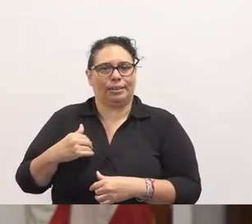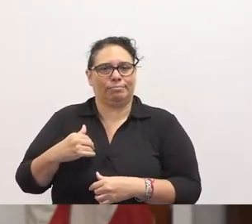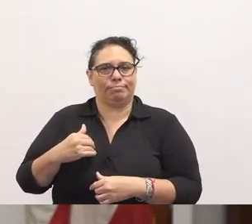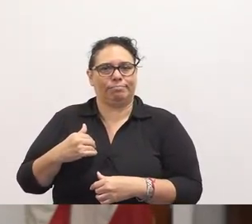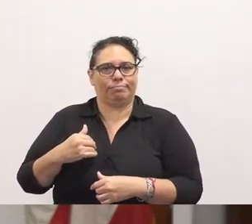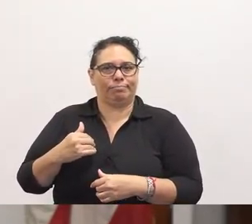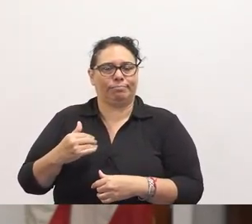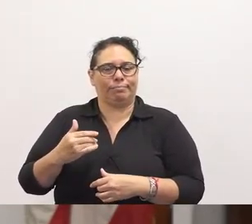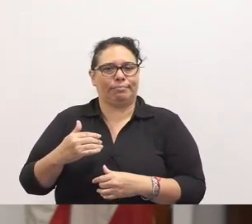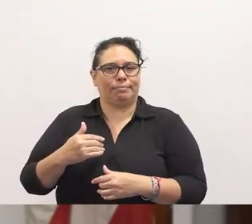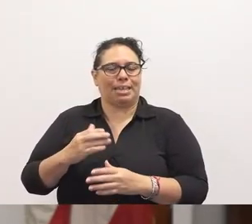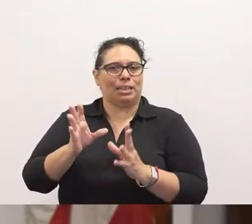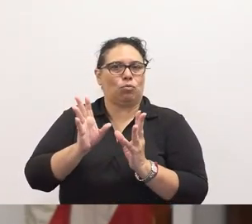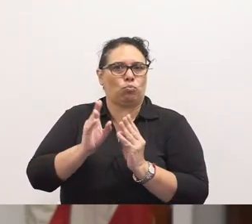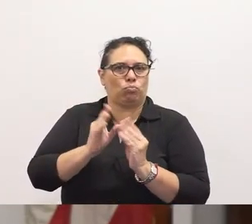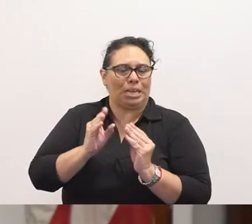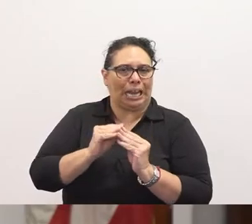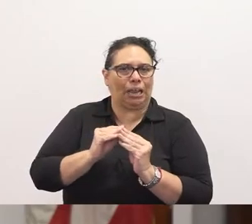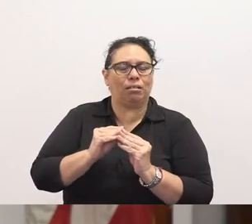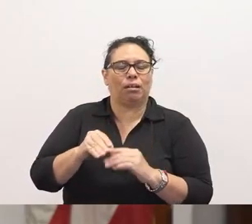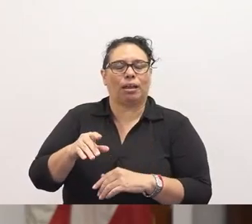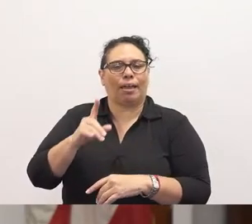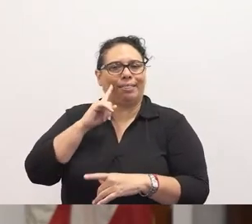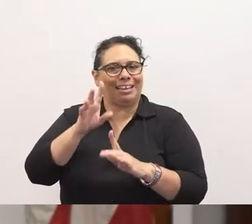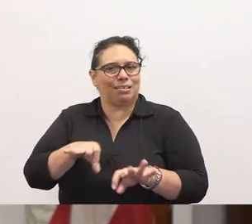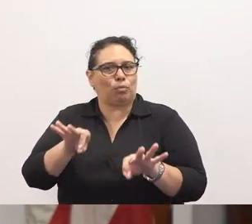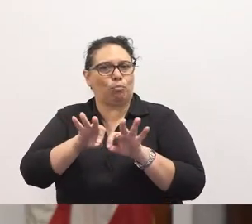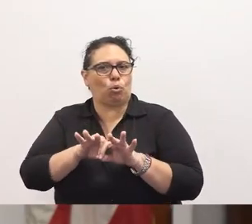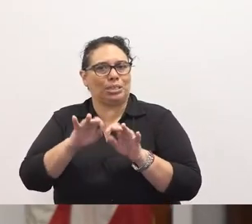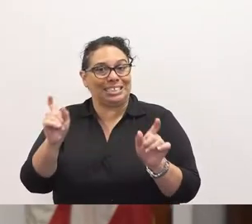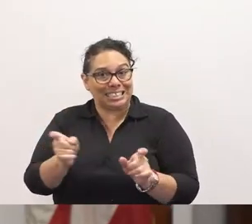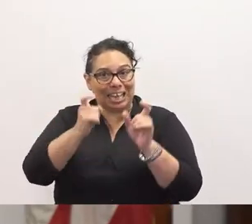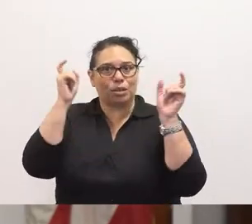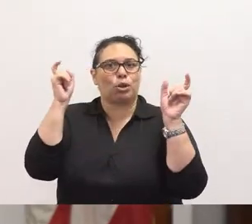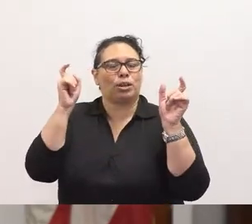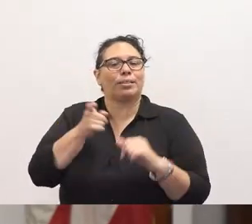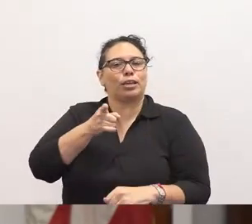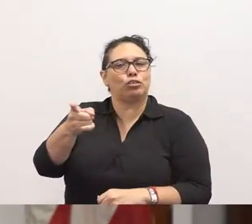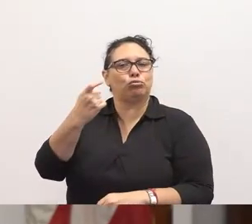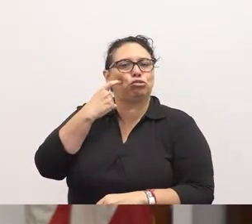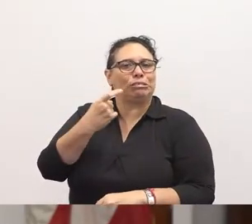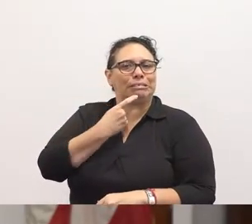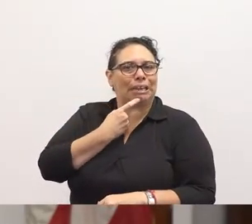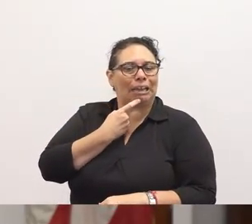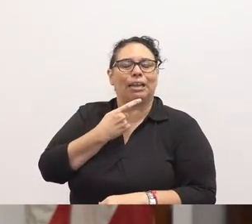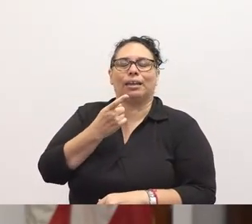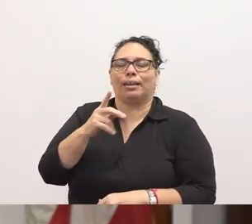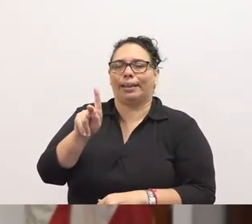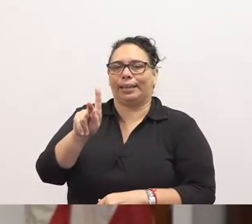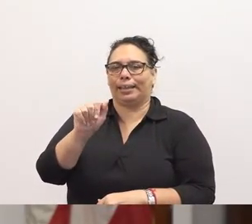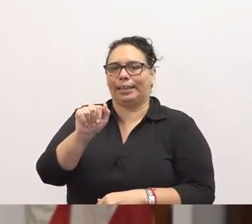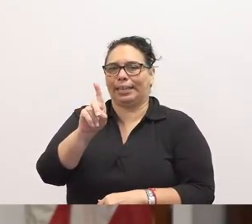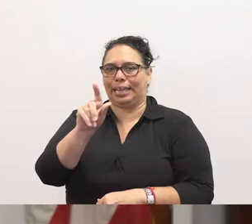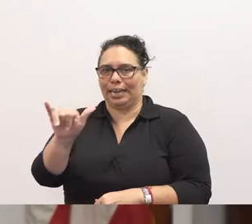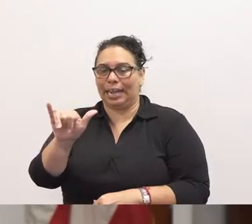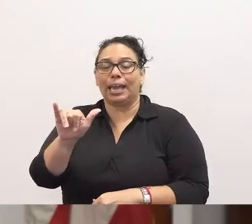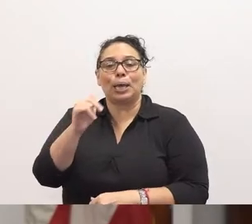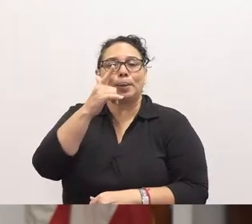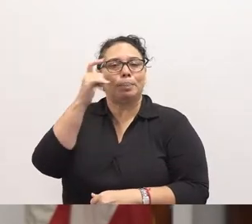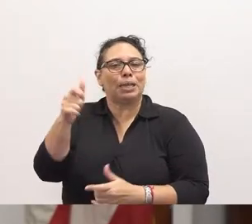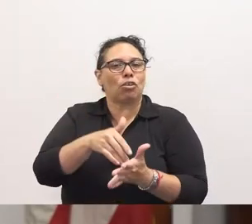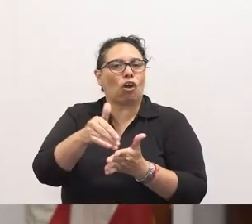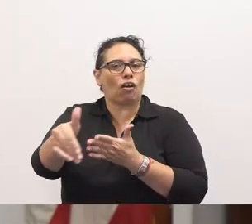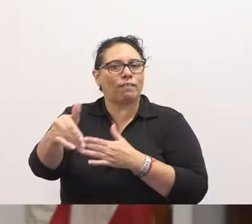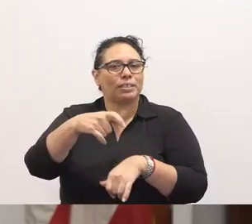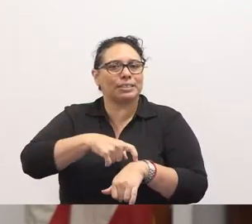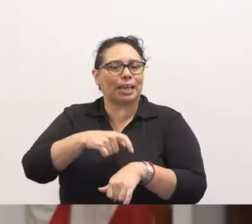Wednesday's meeting, I think it's important to also celebrate, like you just said, Katie, because oftentimes where I hear